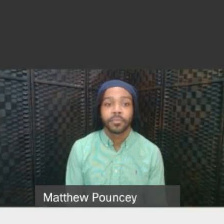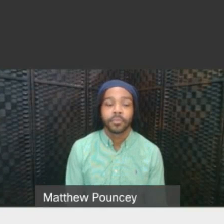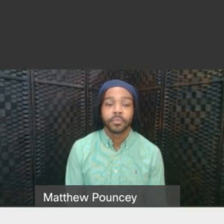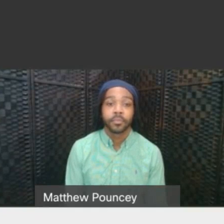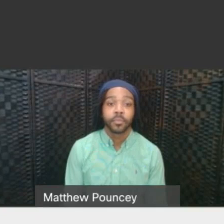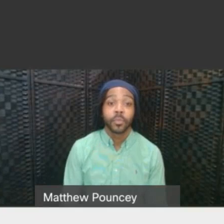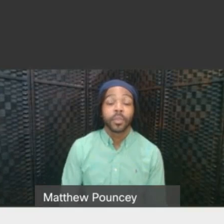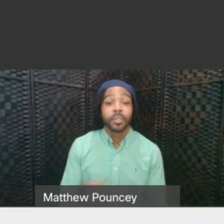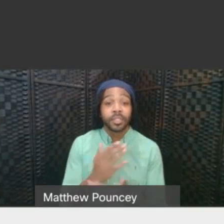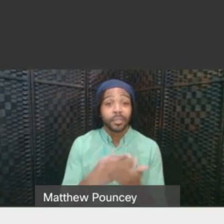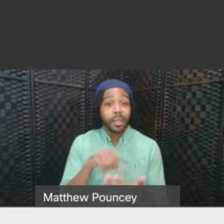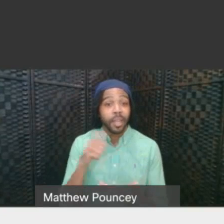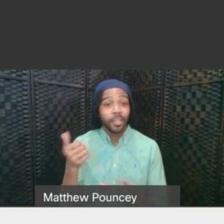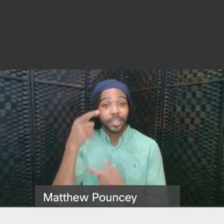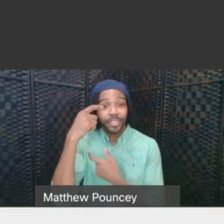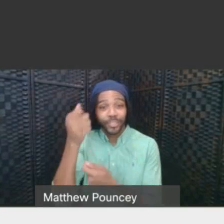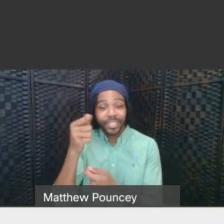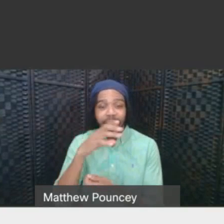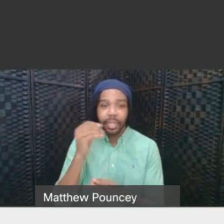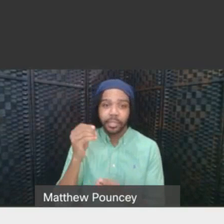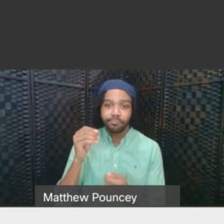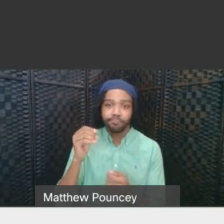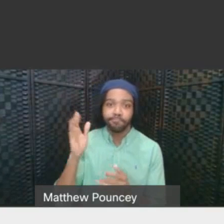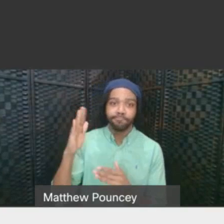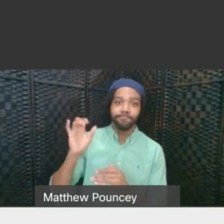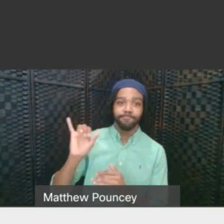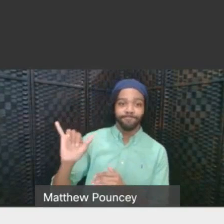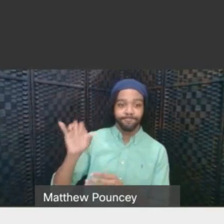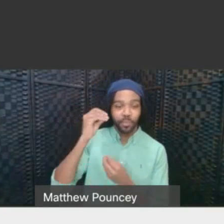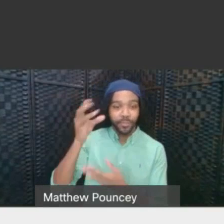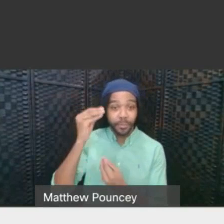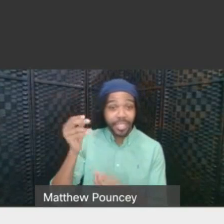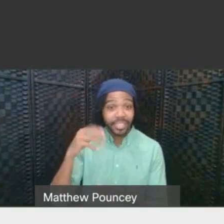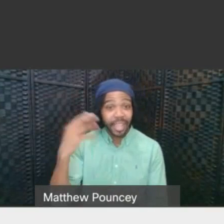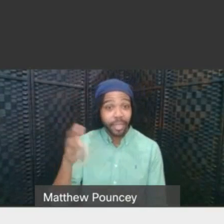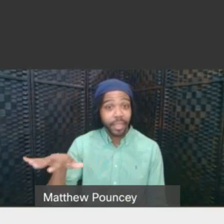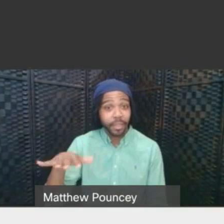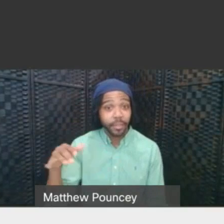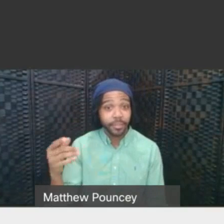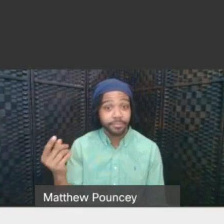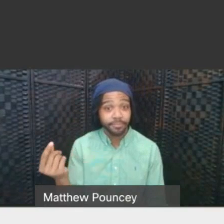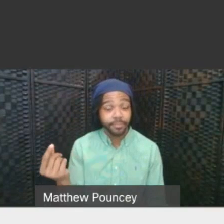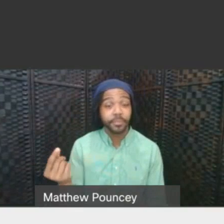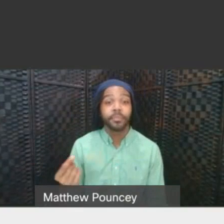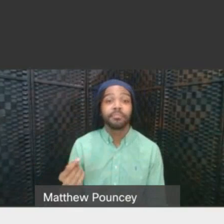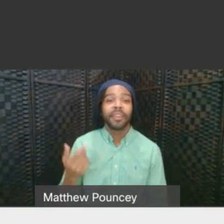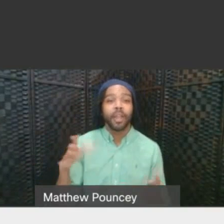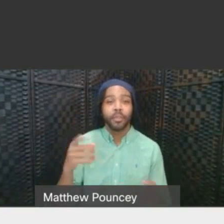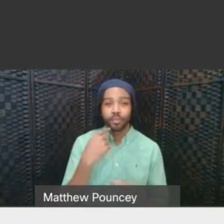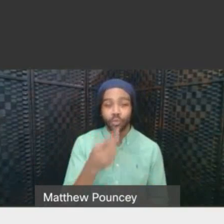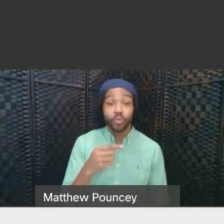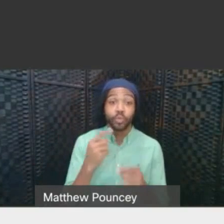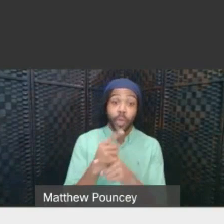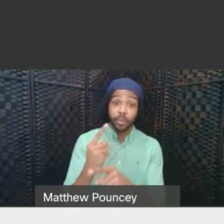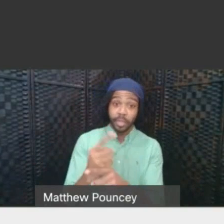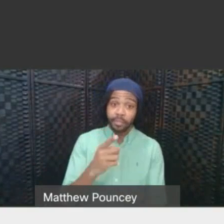Some other interesting and troubling data out there is, as I've said, regularly people